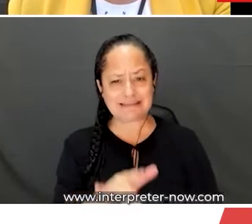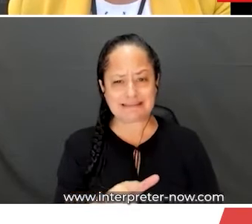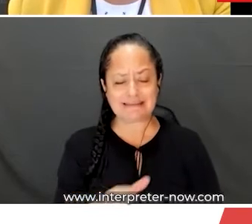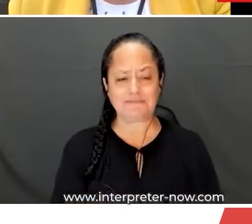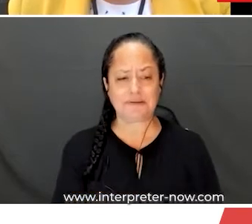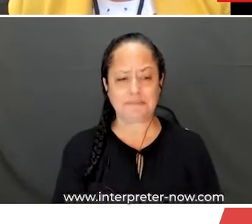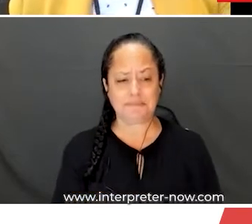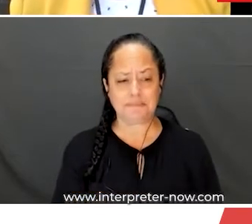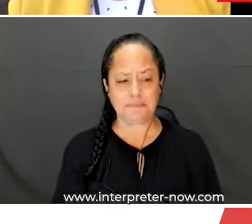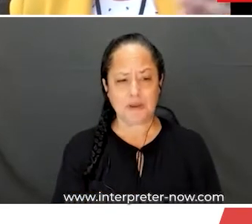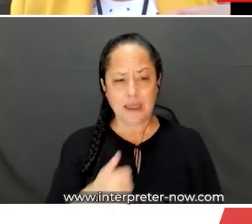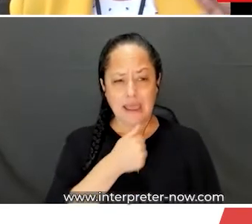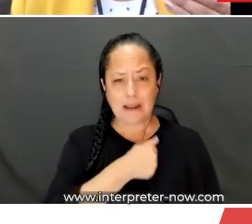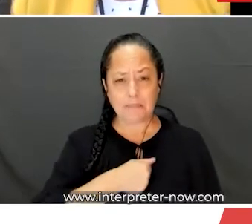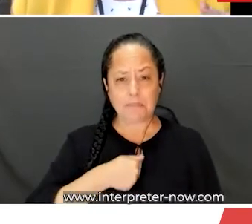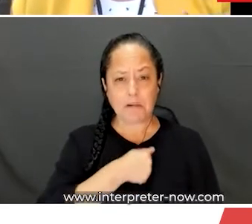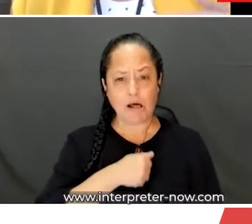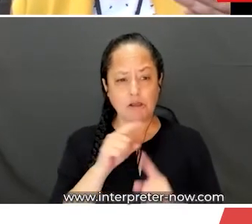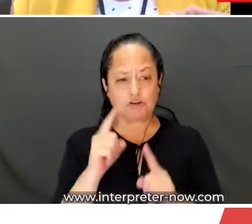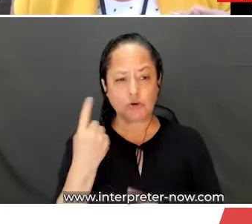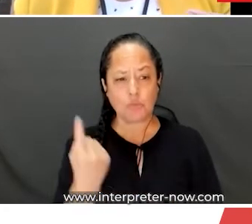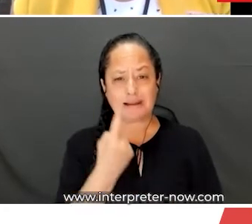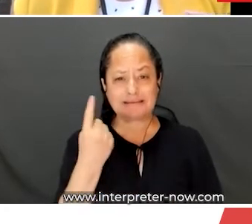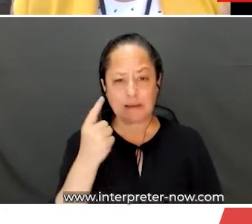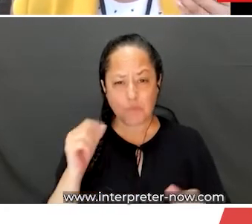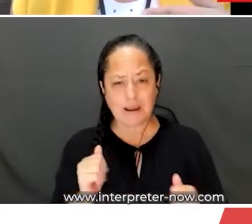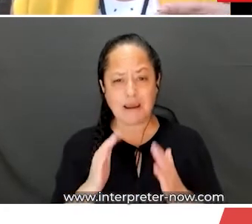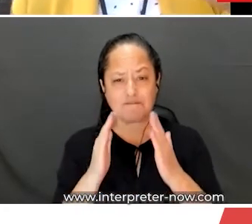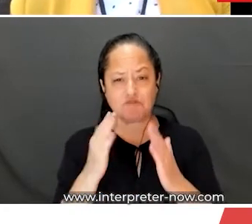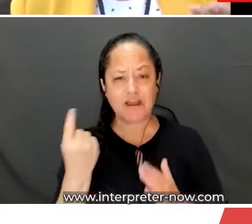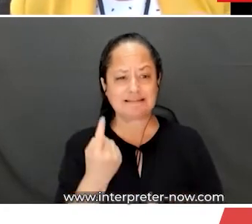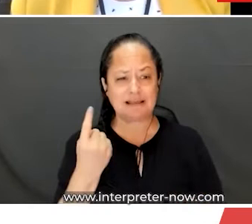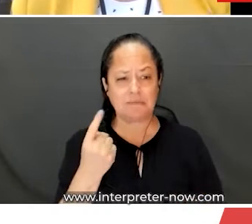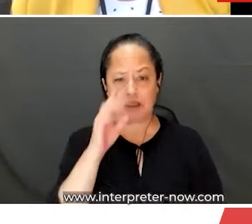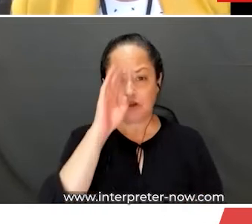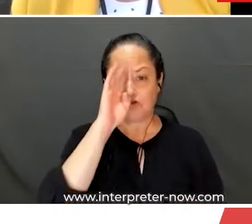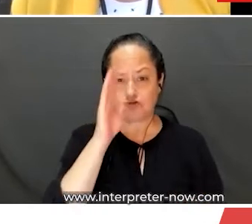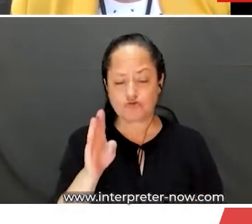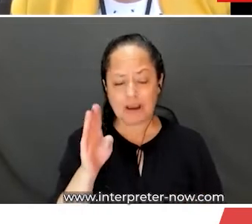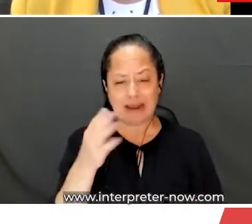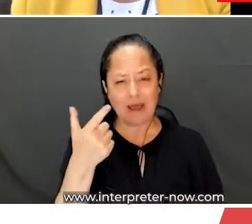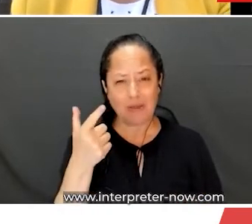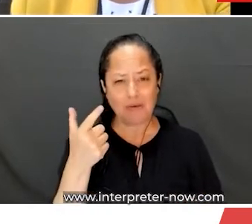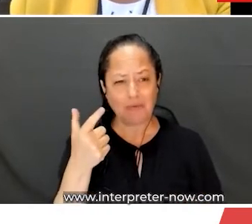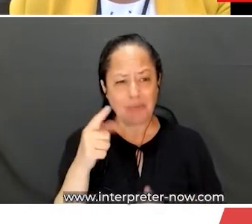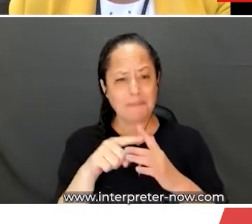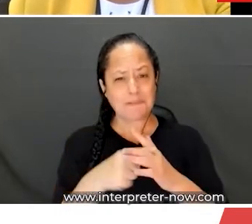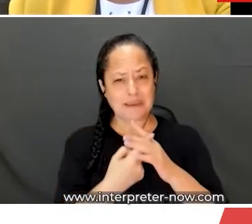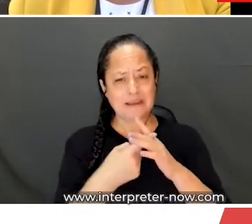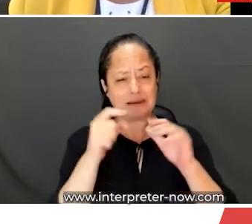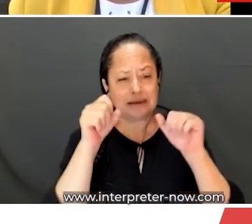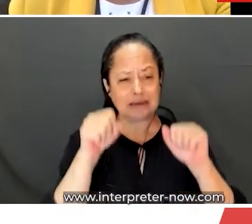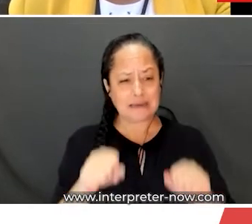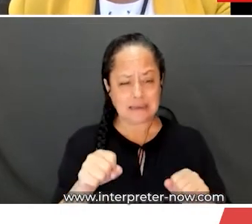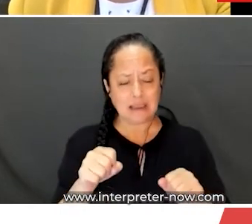and apologizing when somebody even confronts something. I think just straight out the gate is something that can go a